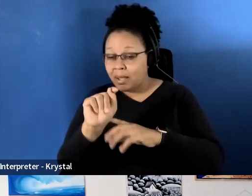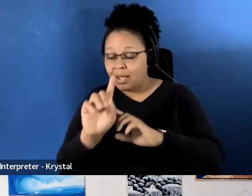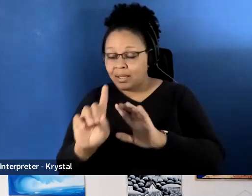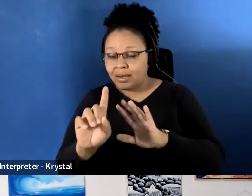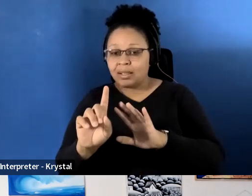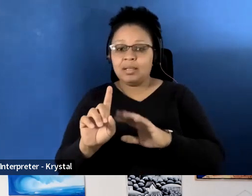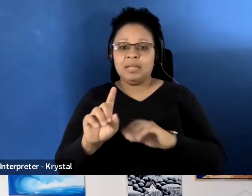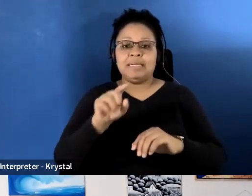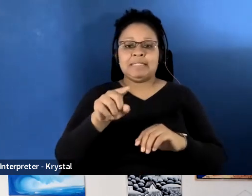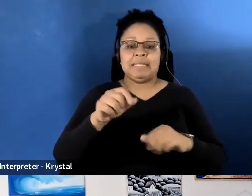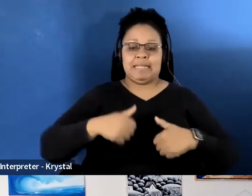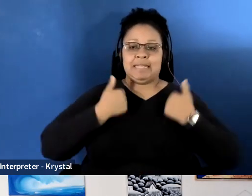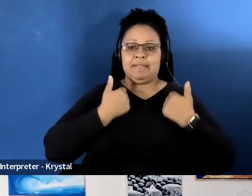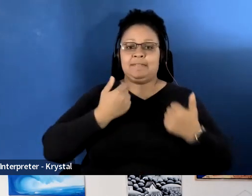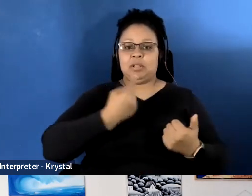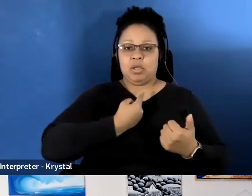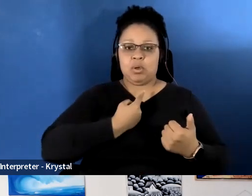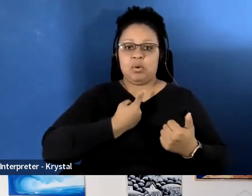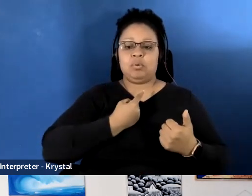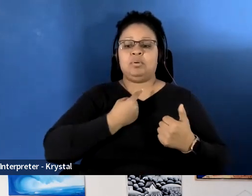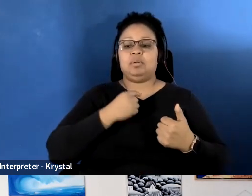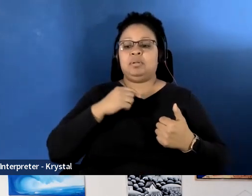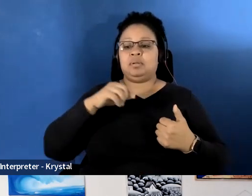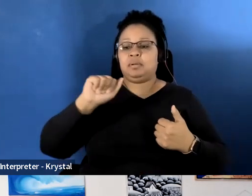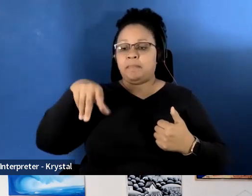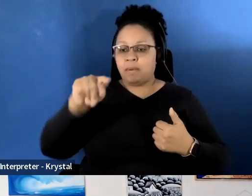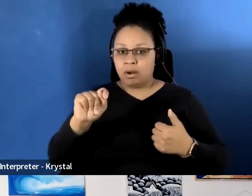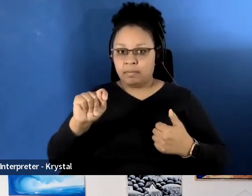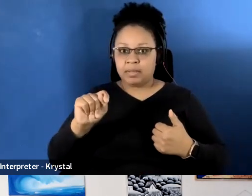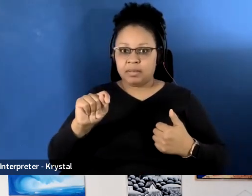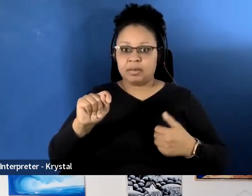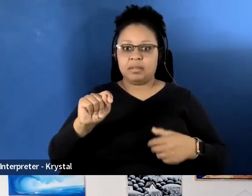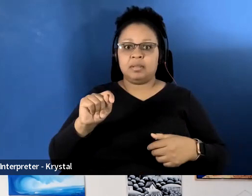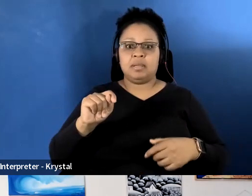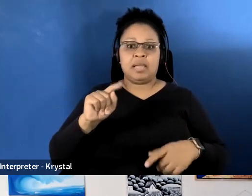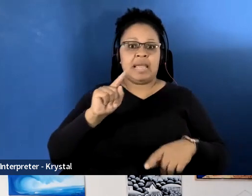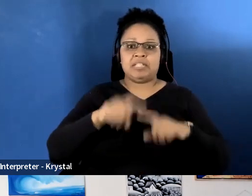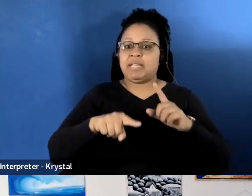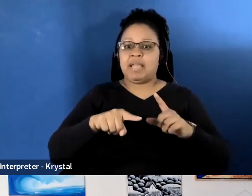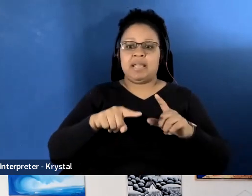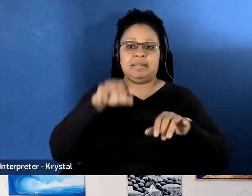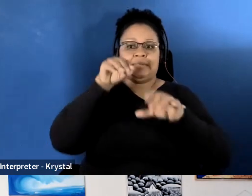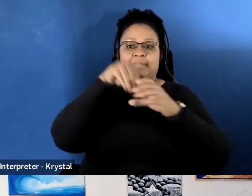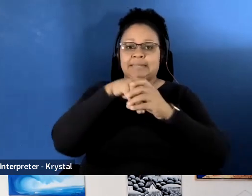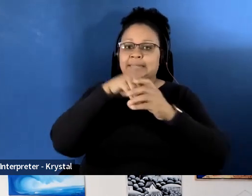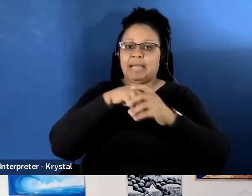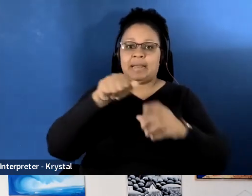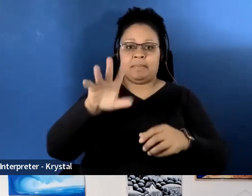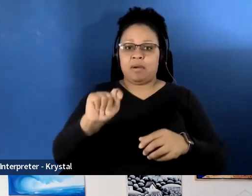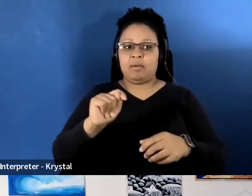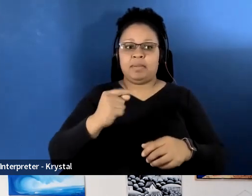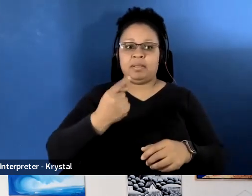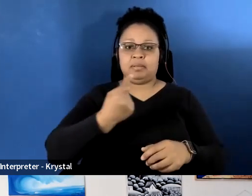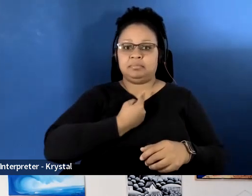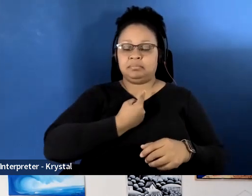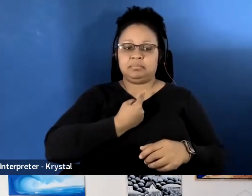is she lives on her own in an apartment, and she cannot stay in her apartment by herself. So I have